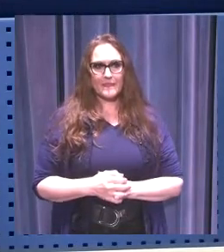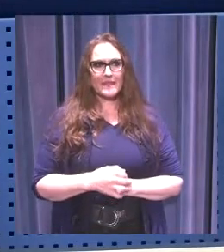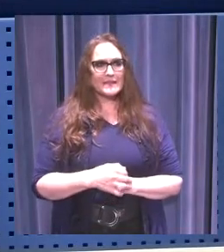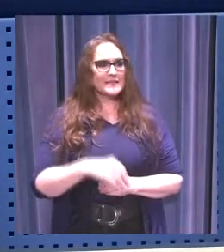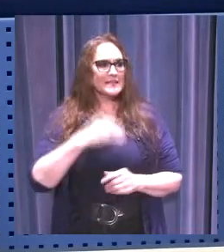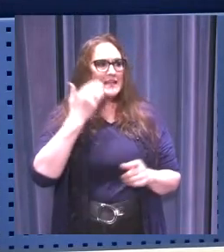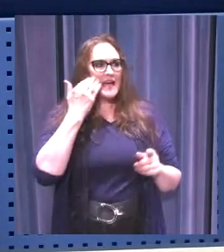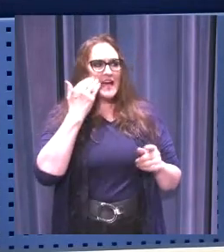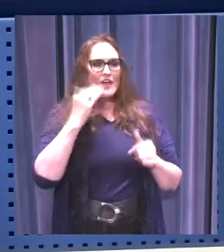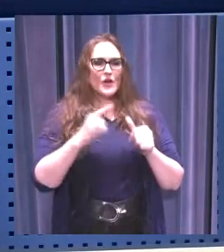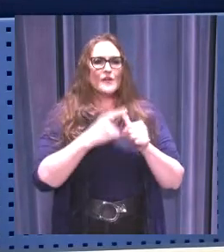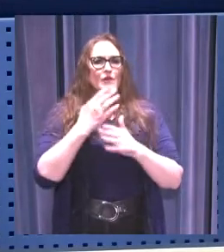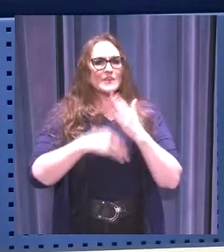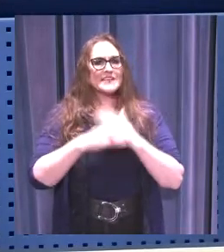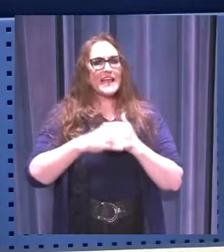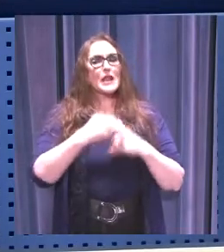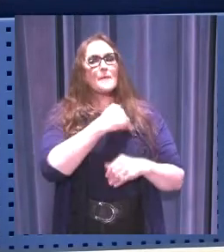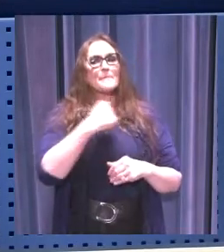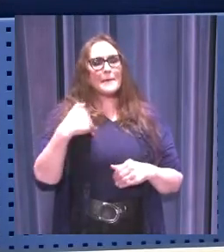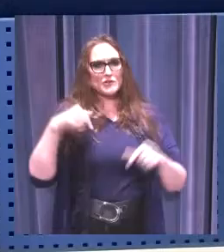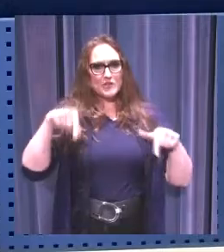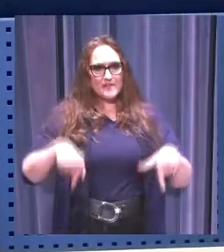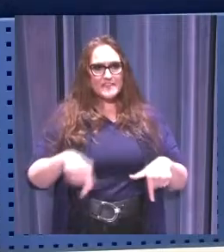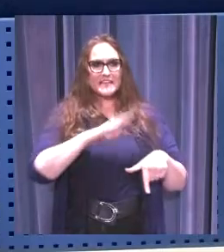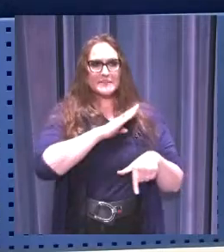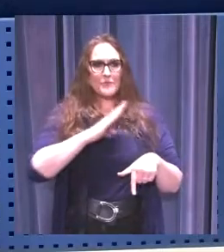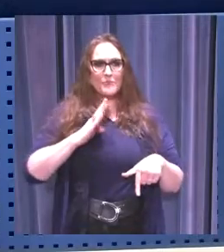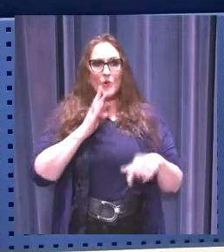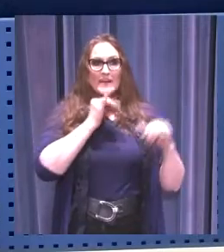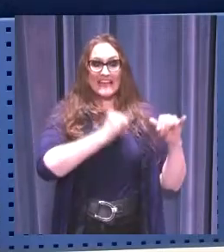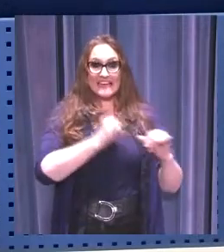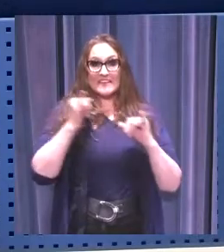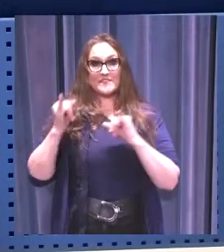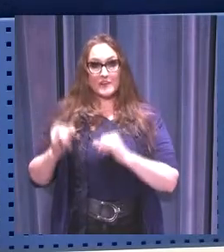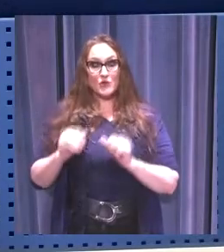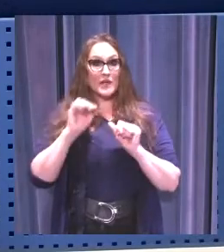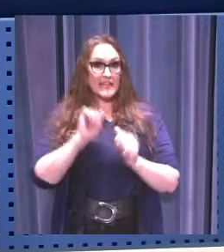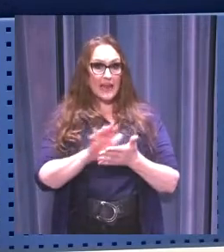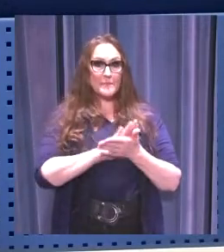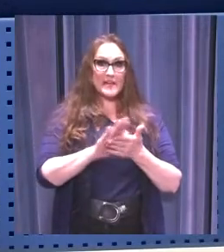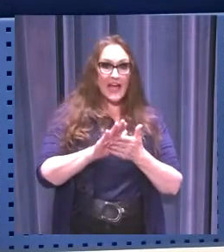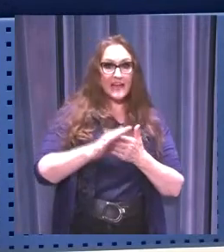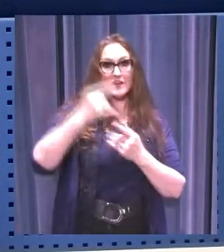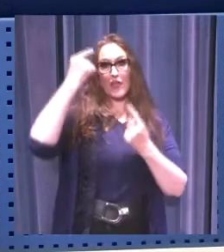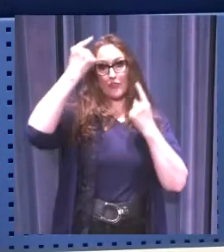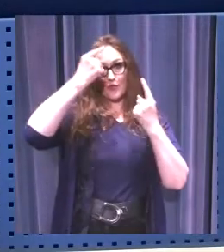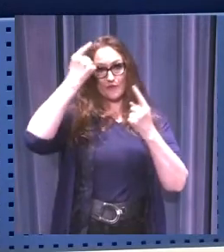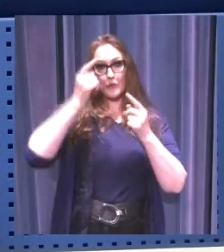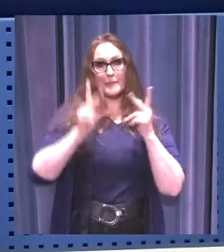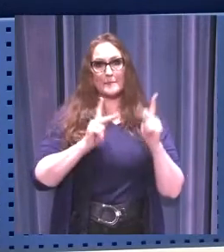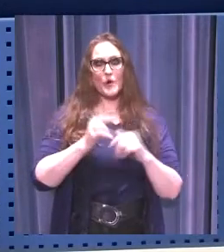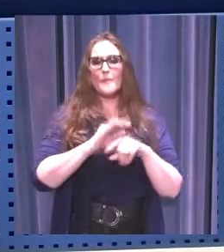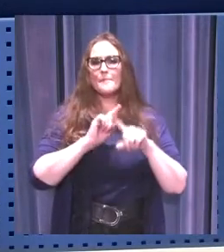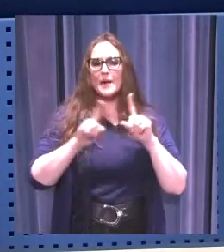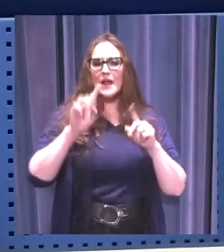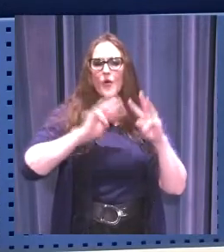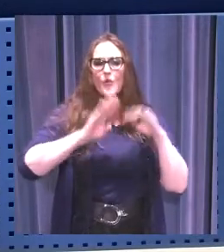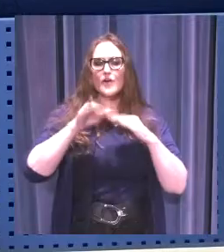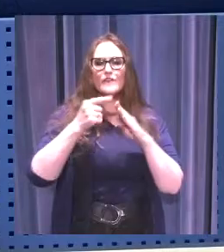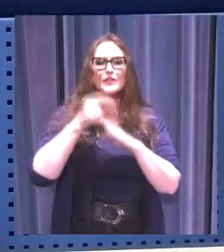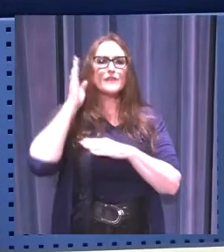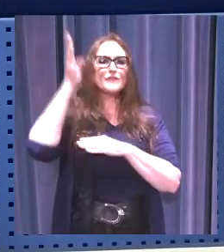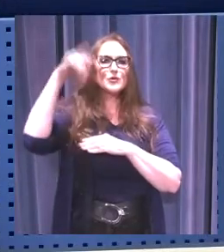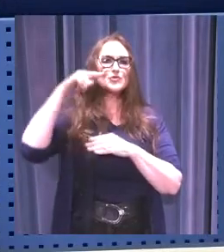know firsthand that members of this board individually can be kind and thoughtful people, but I worry for the future